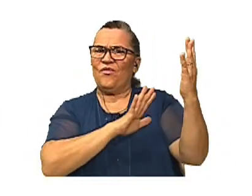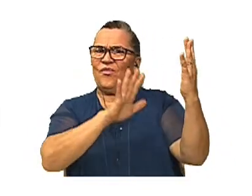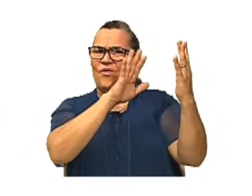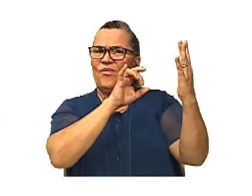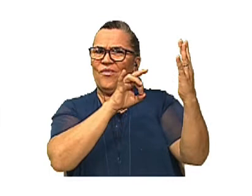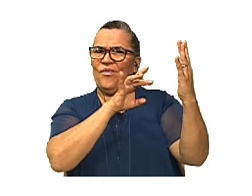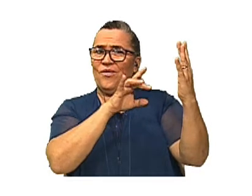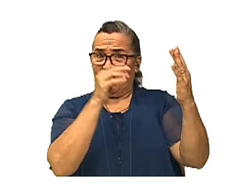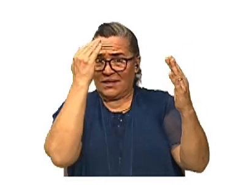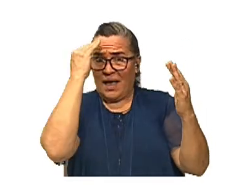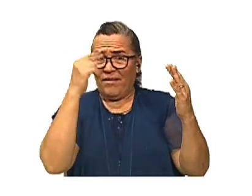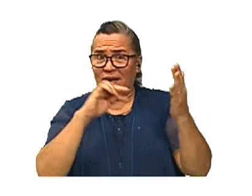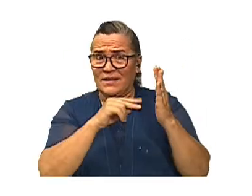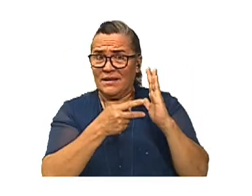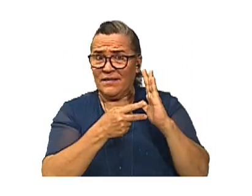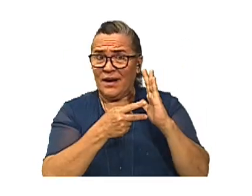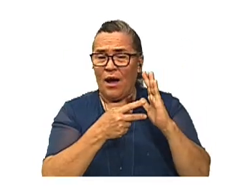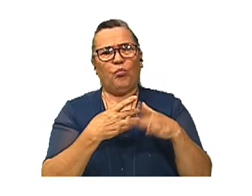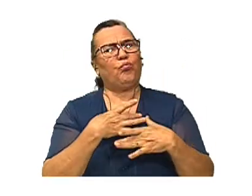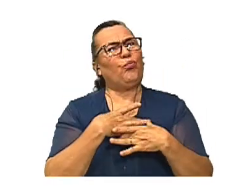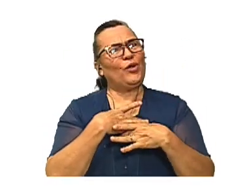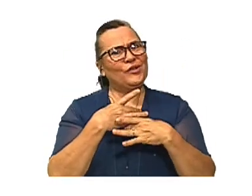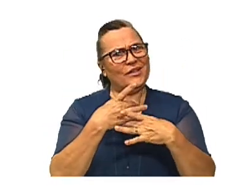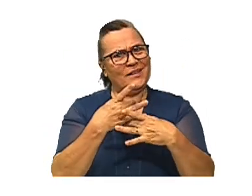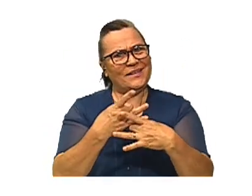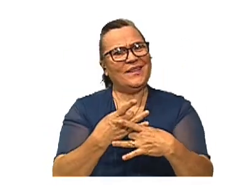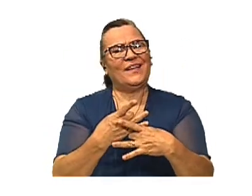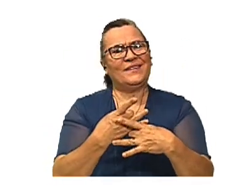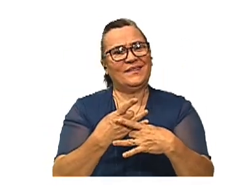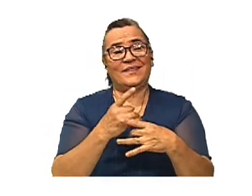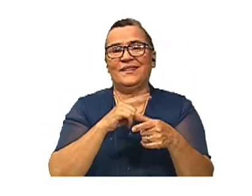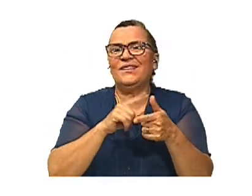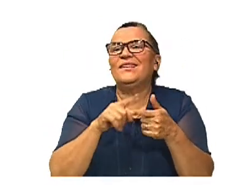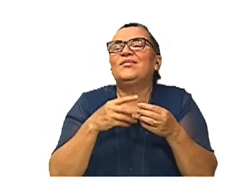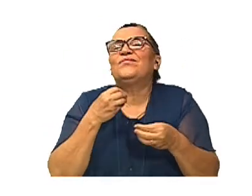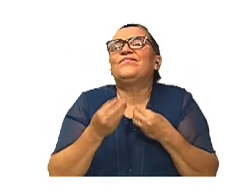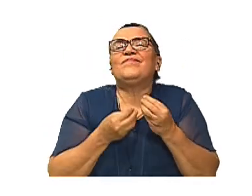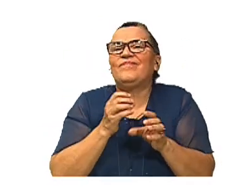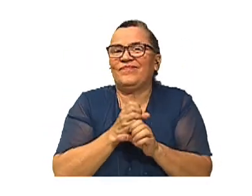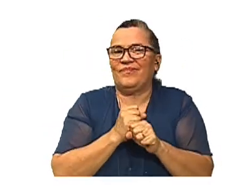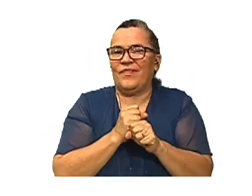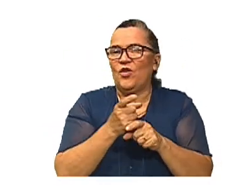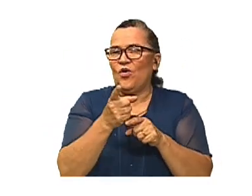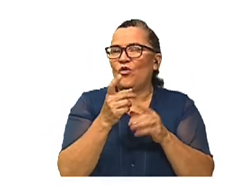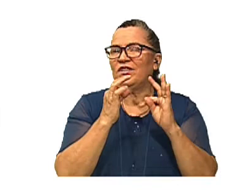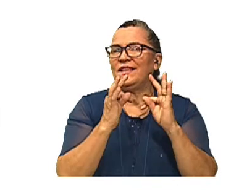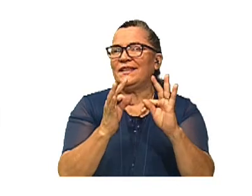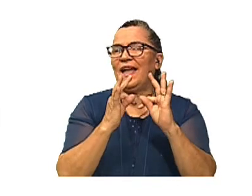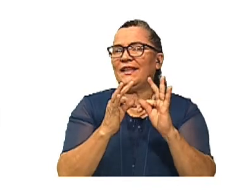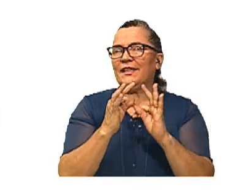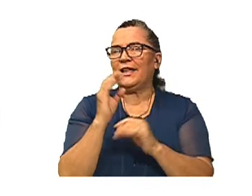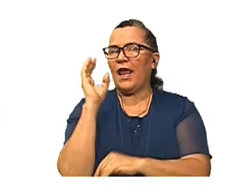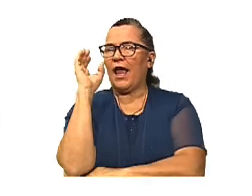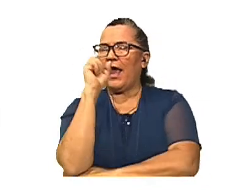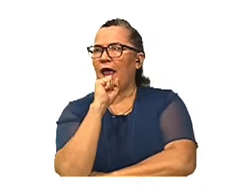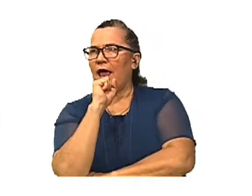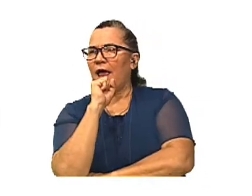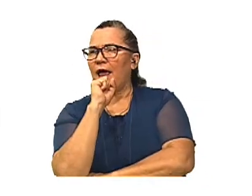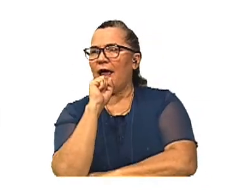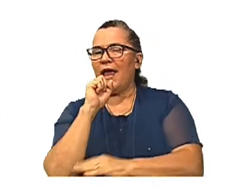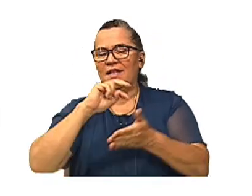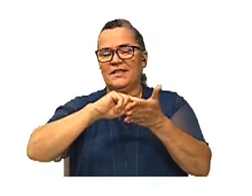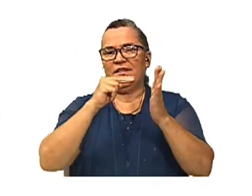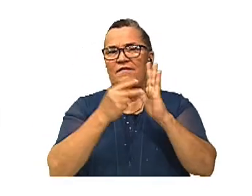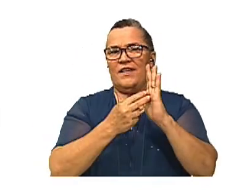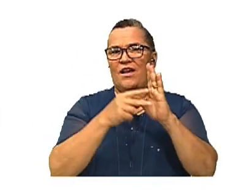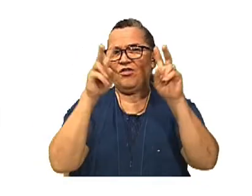Interesting, right? Okay. Now, I want you to try to guess the meaning of the test, of